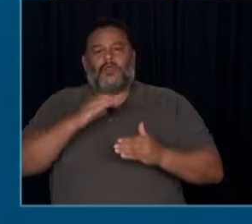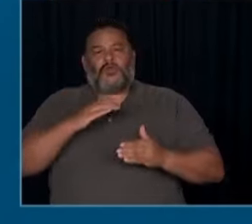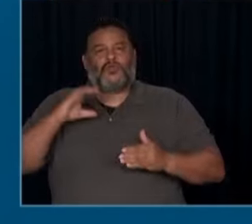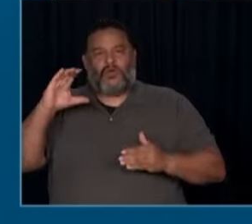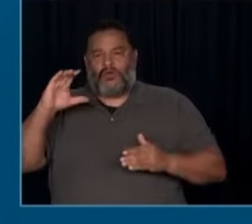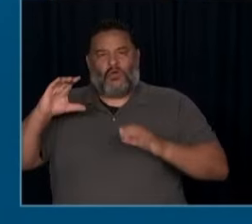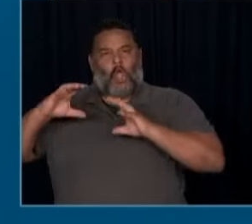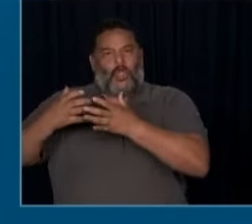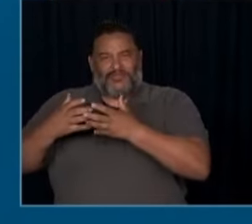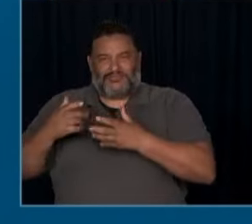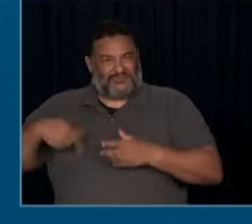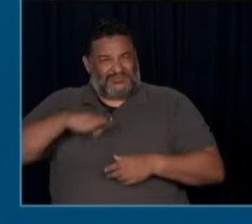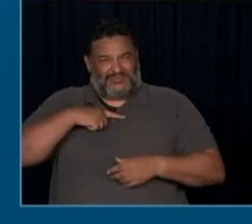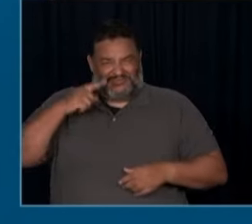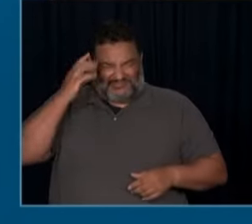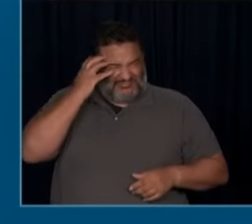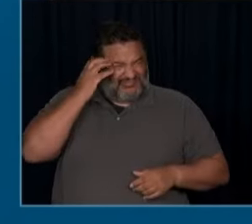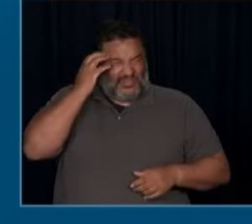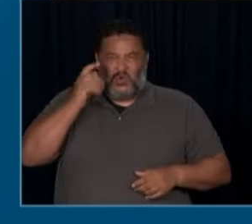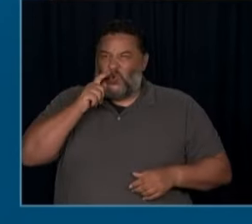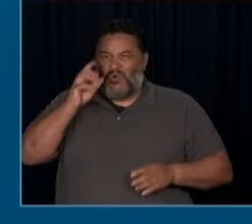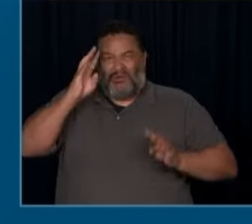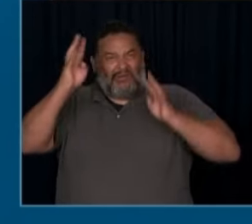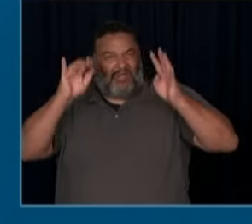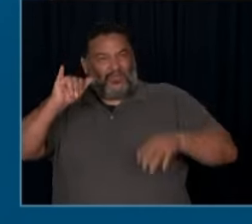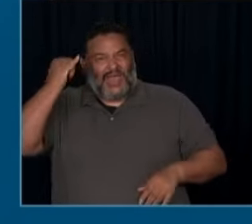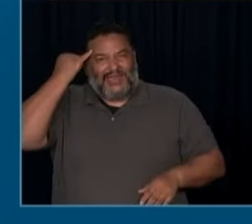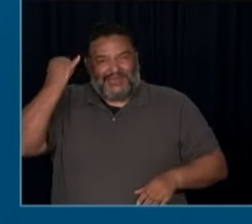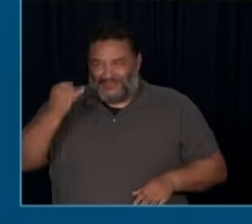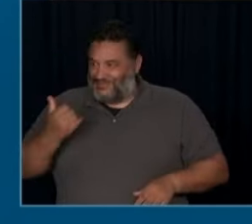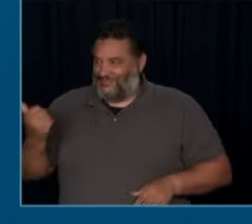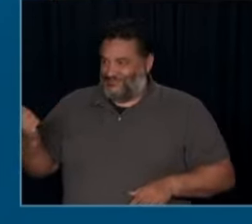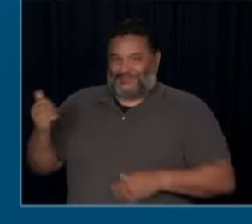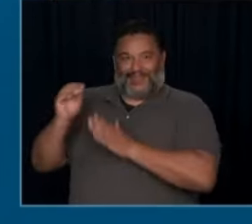our head and go, who came up with these crazy ideas come from. This is like, I'm going to cut you off so we can move on to other topics. Okay.